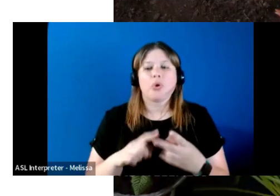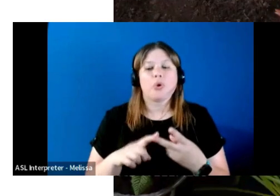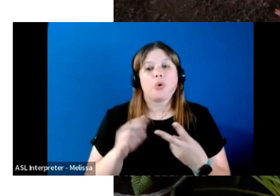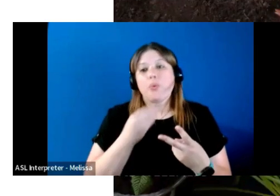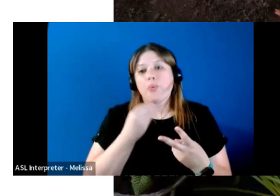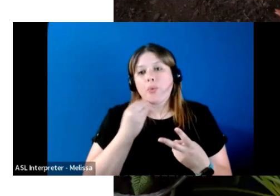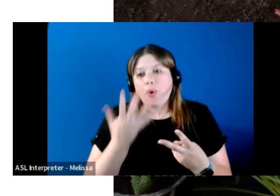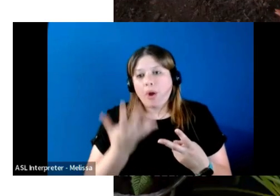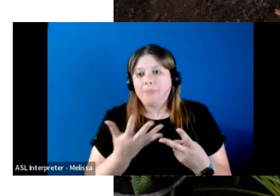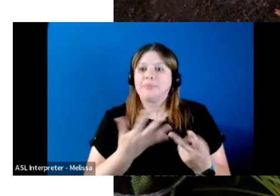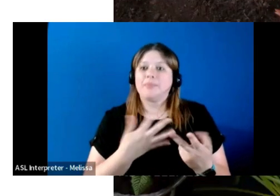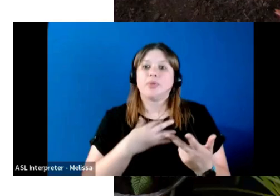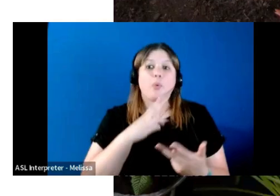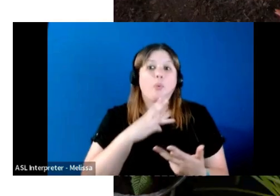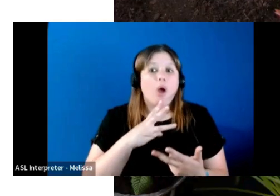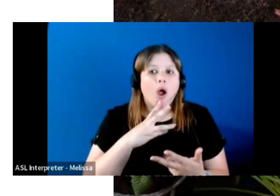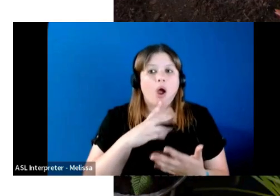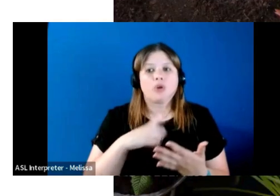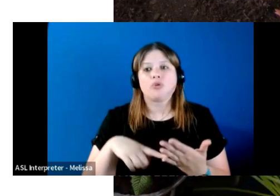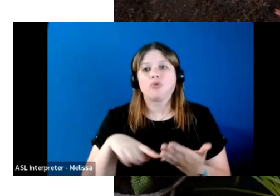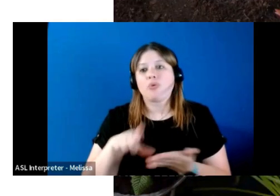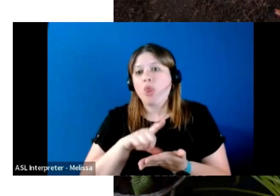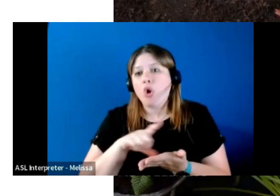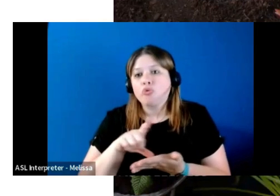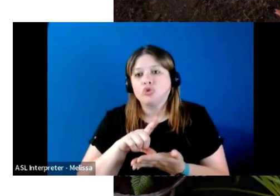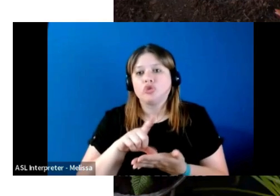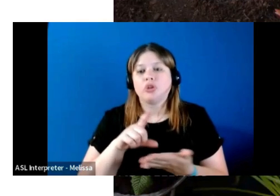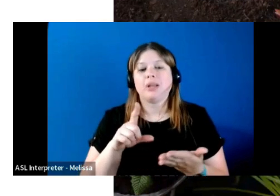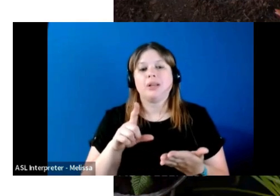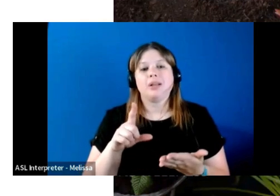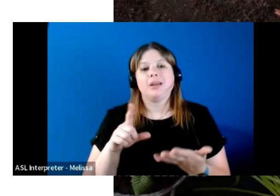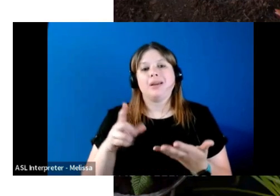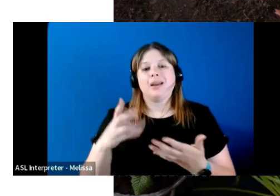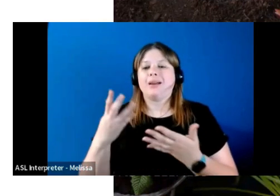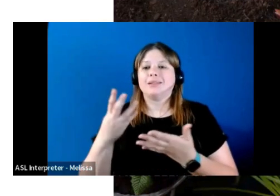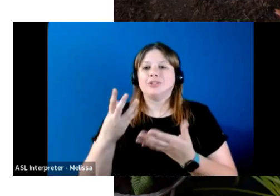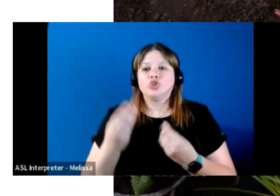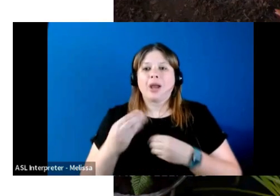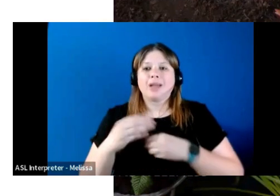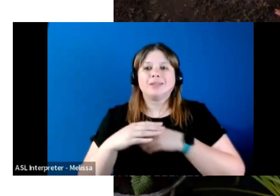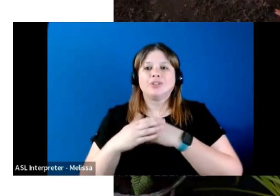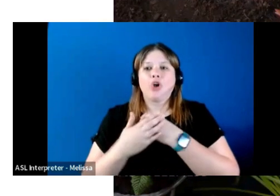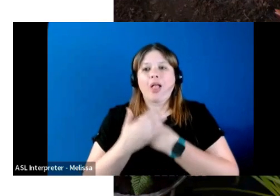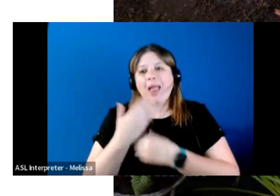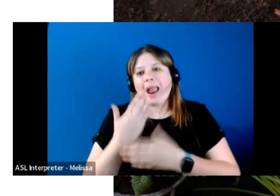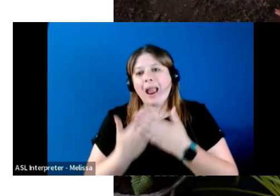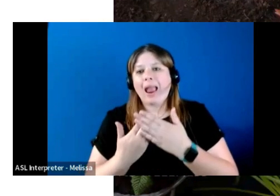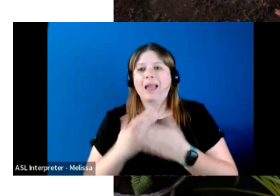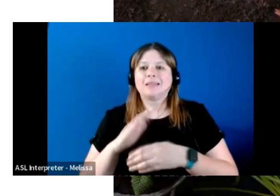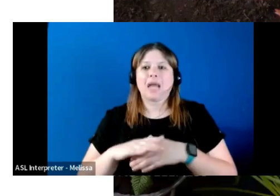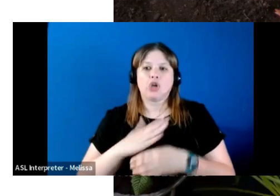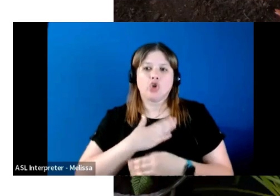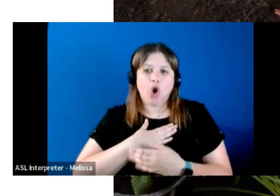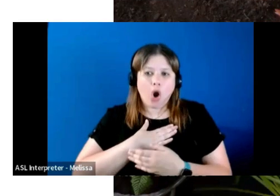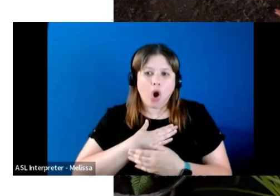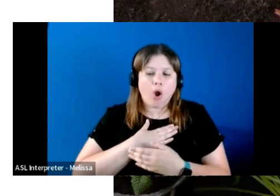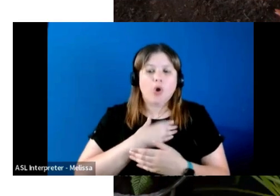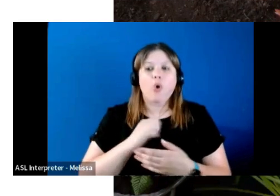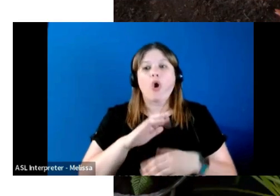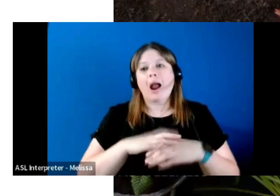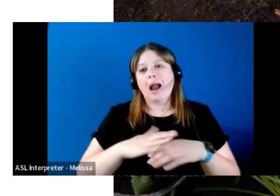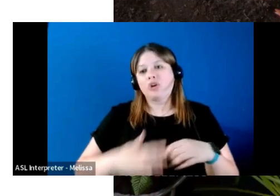water, lotions, a gentle hand on the heart or the belly,